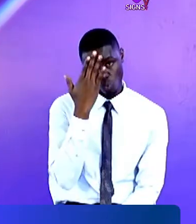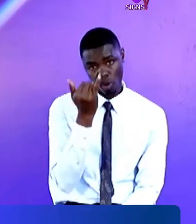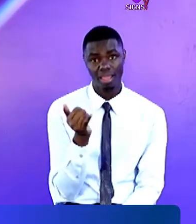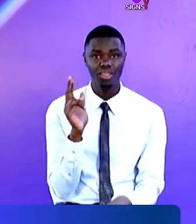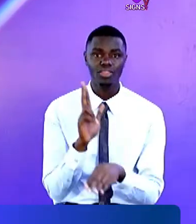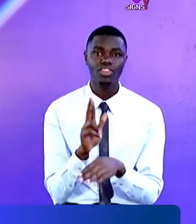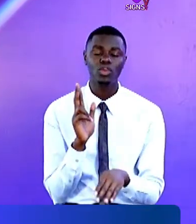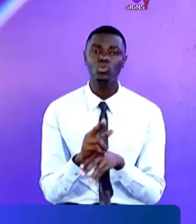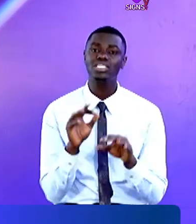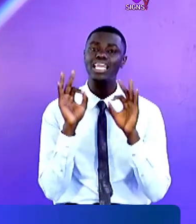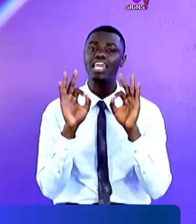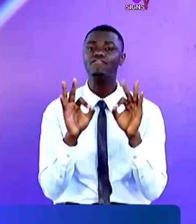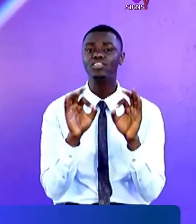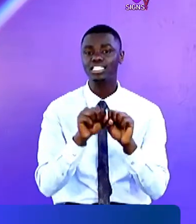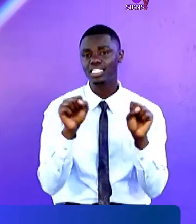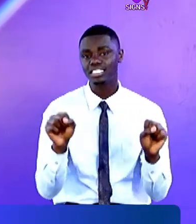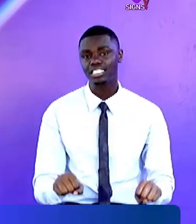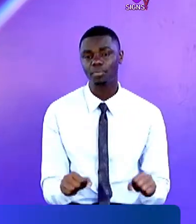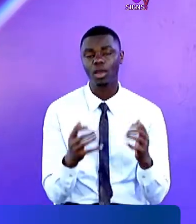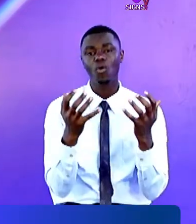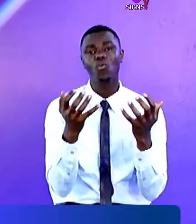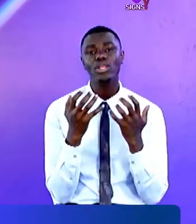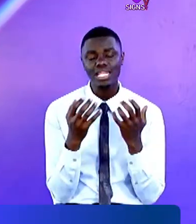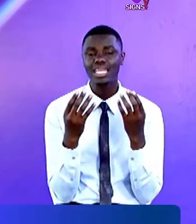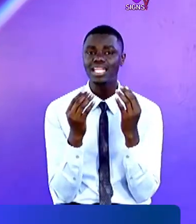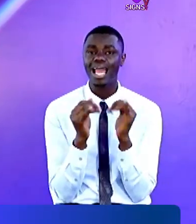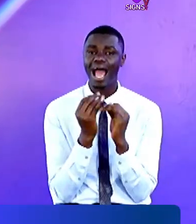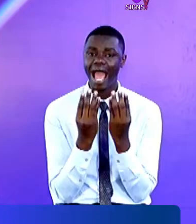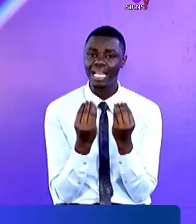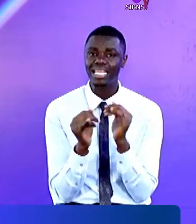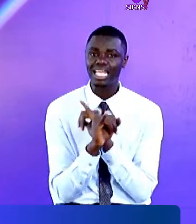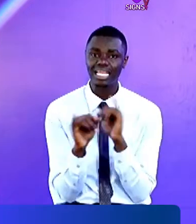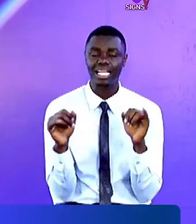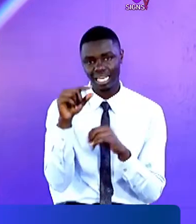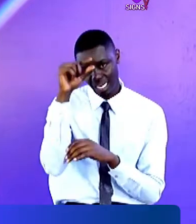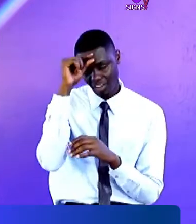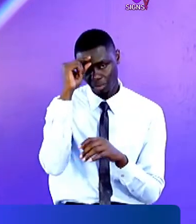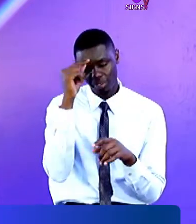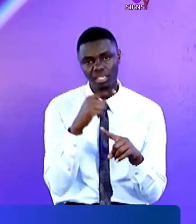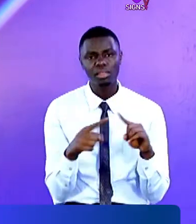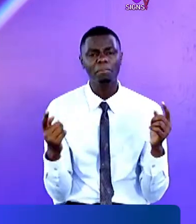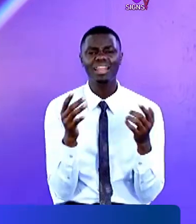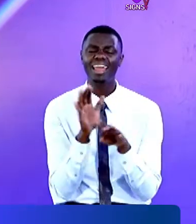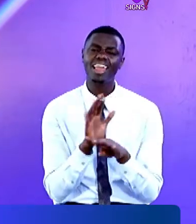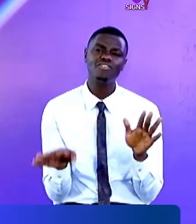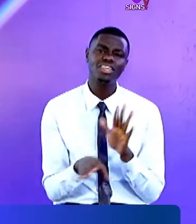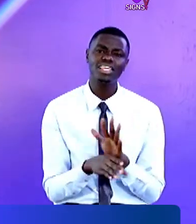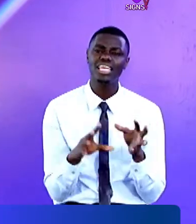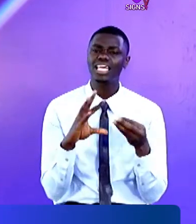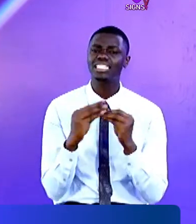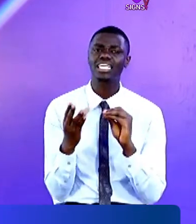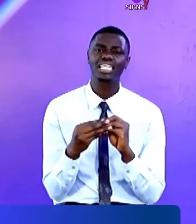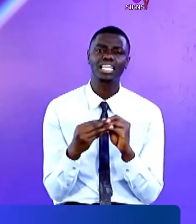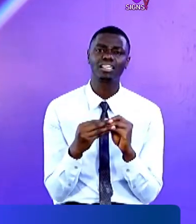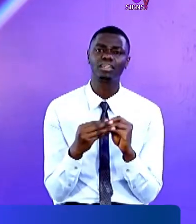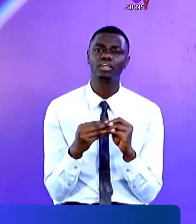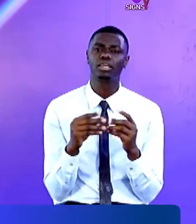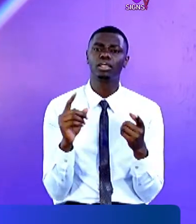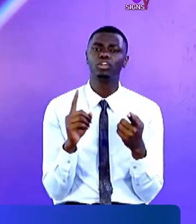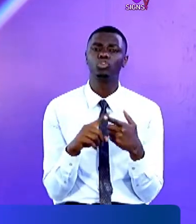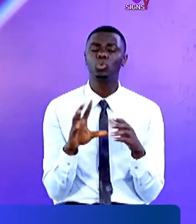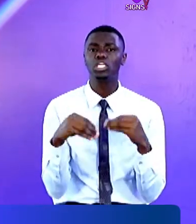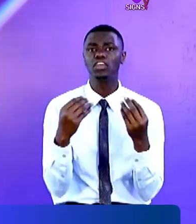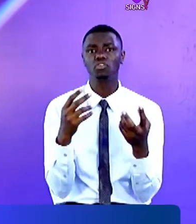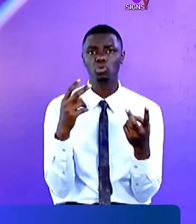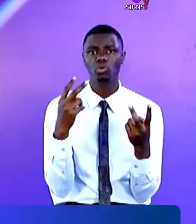using efficient systems. We need a lean and clean government, Alan. But all these things here are created just to give you the